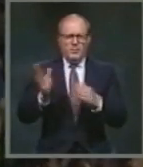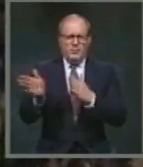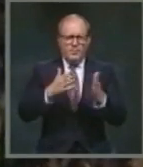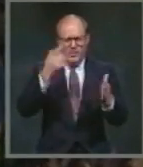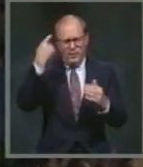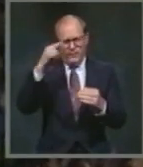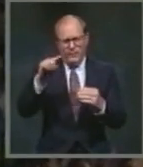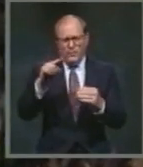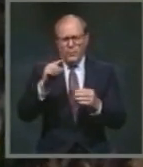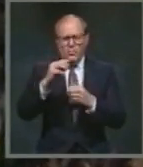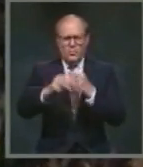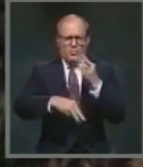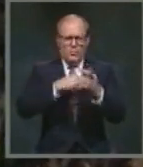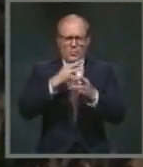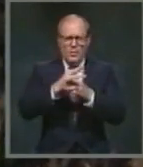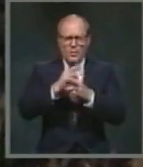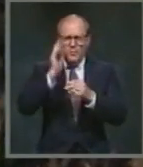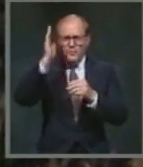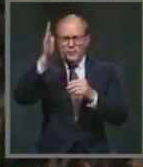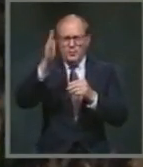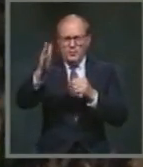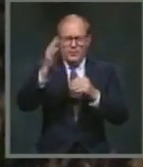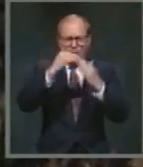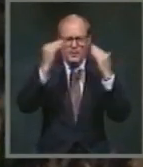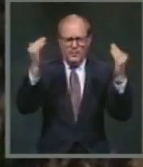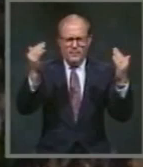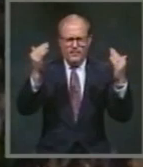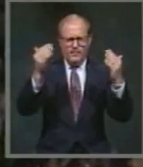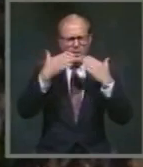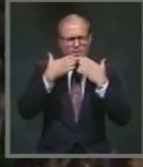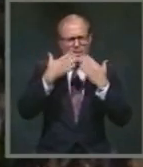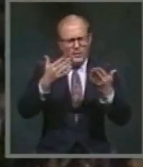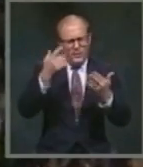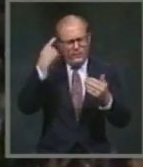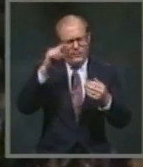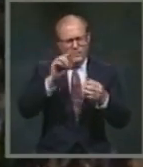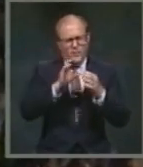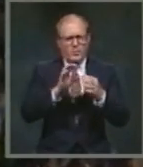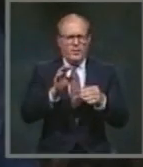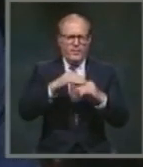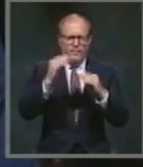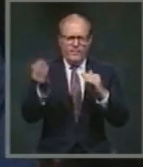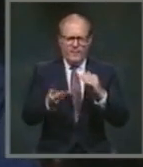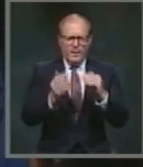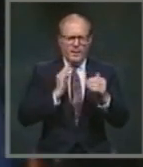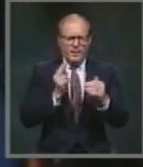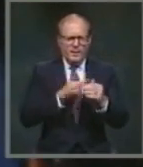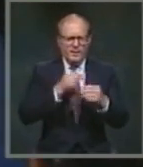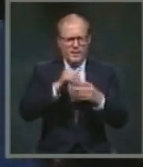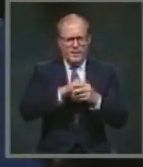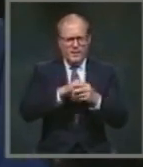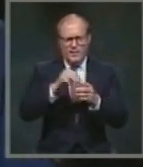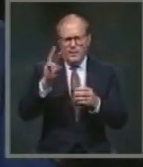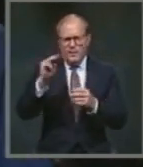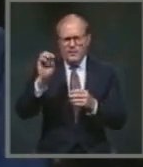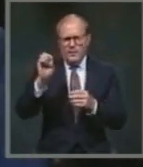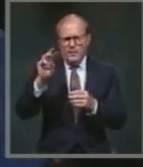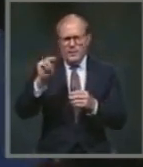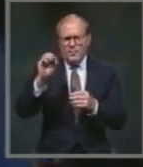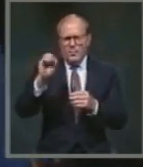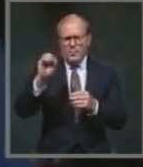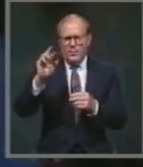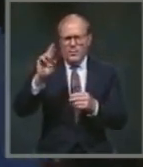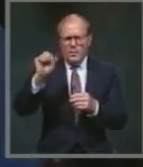Him in the world to come. Thanks so much for inviting us in. Memorial Day was originally defined